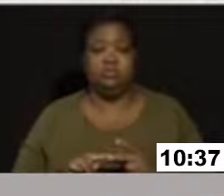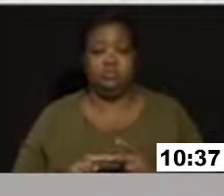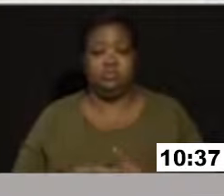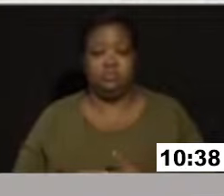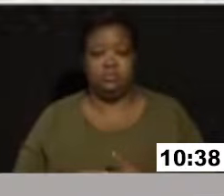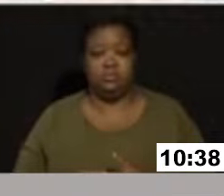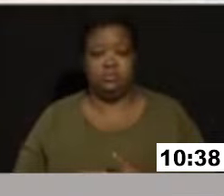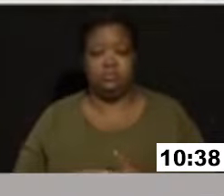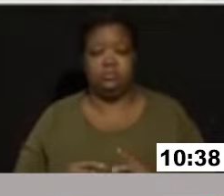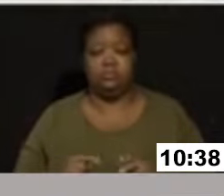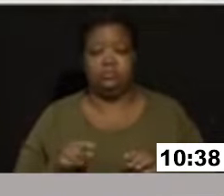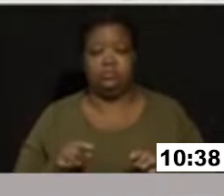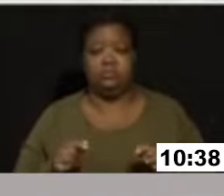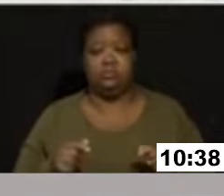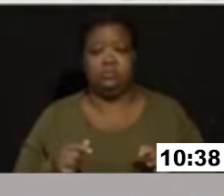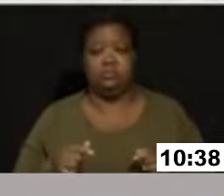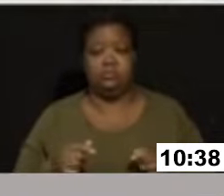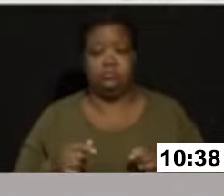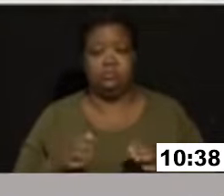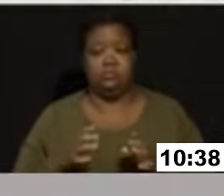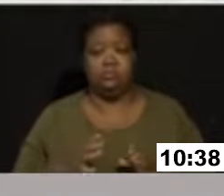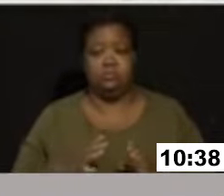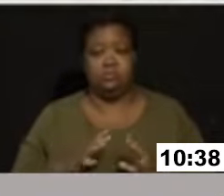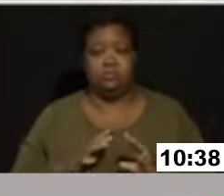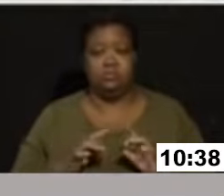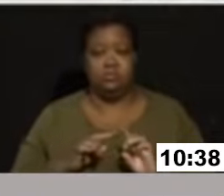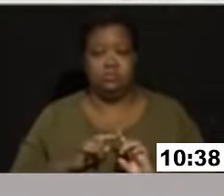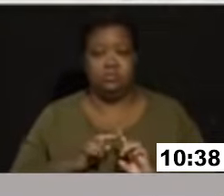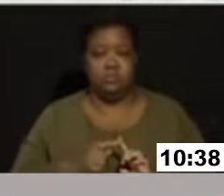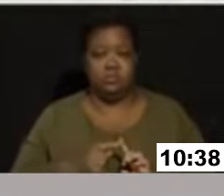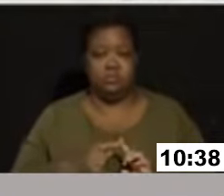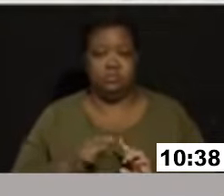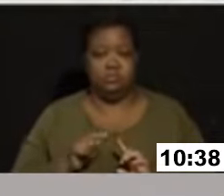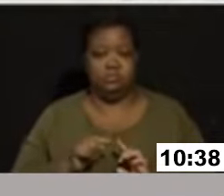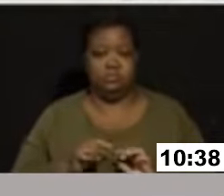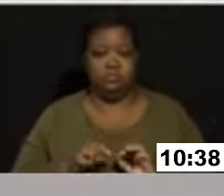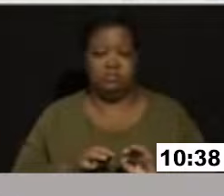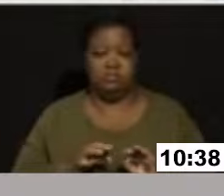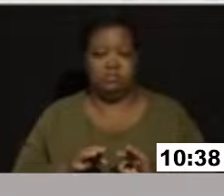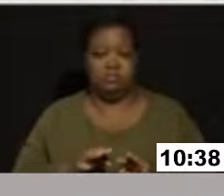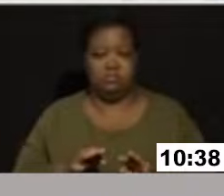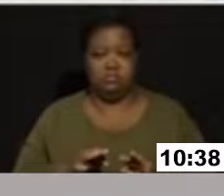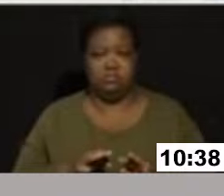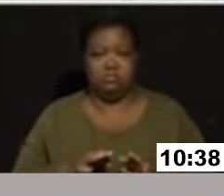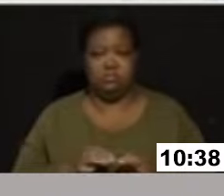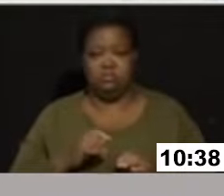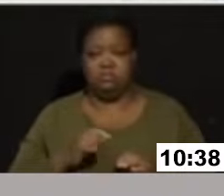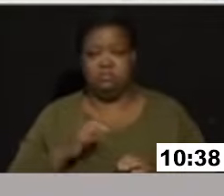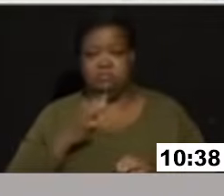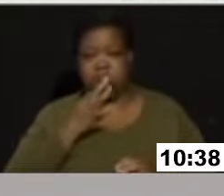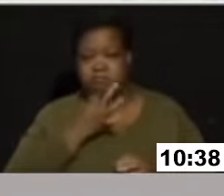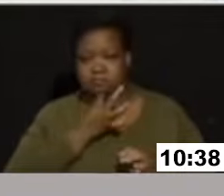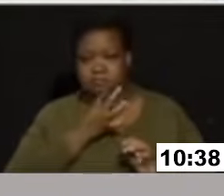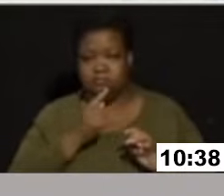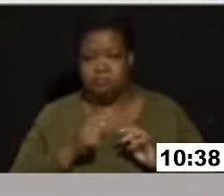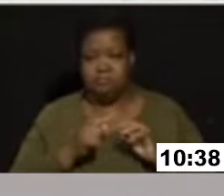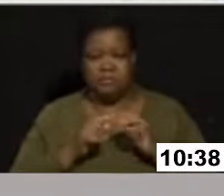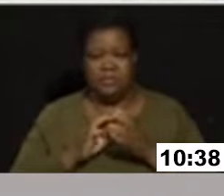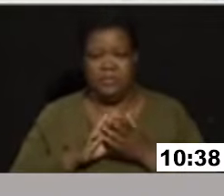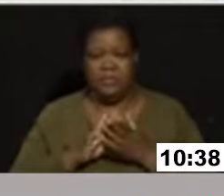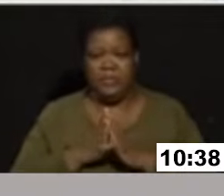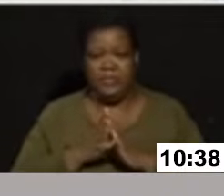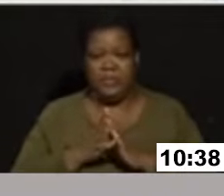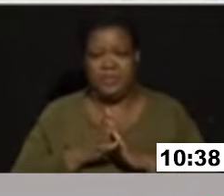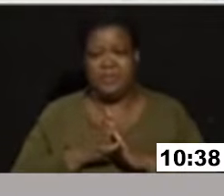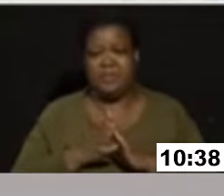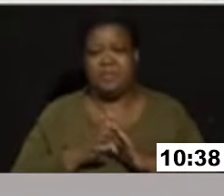by the Commissioner on the fettering of the discretion. There is no fettering of a discretion, because what is